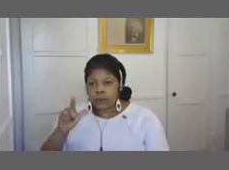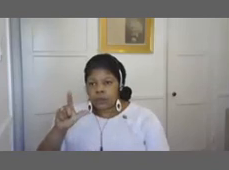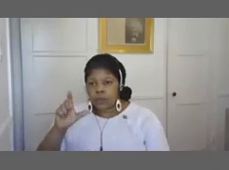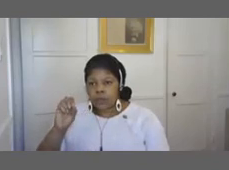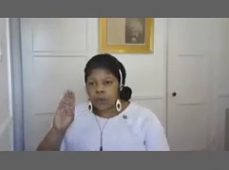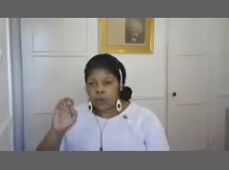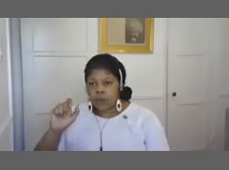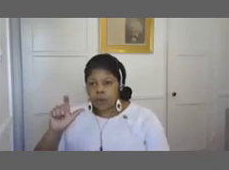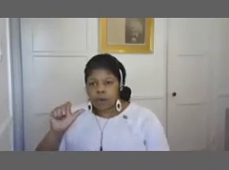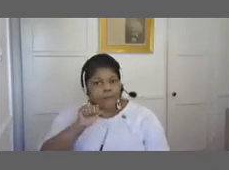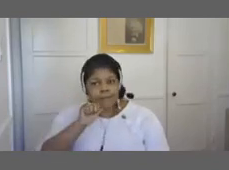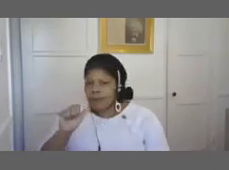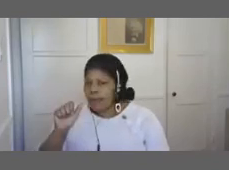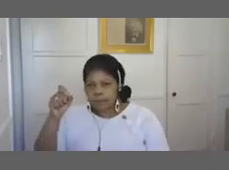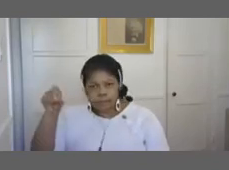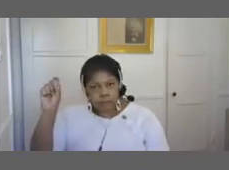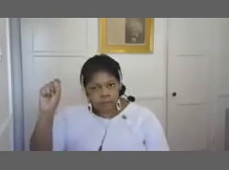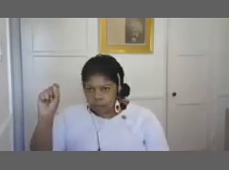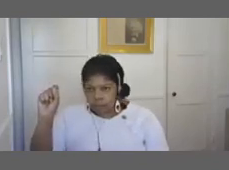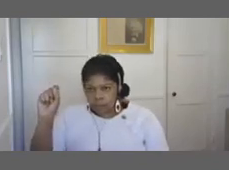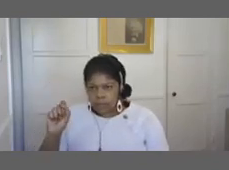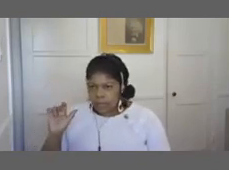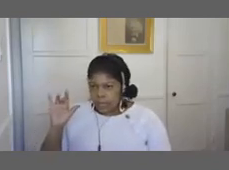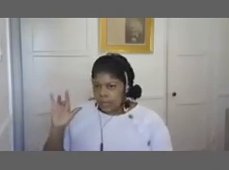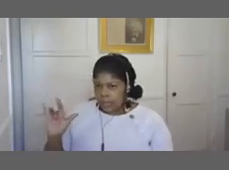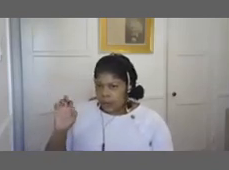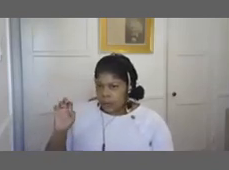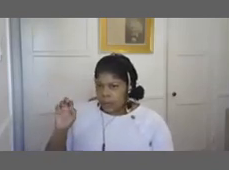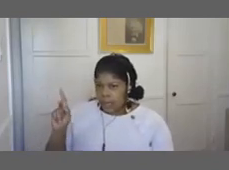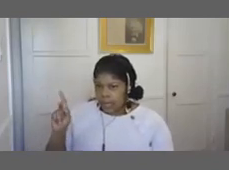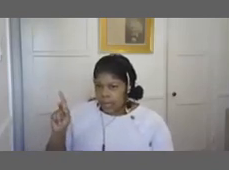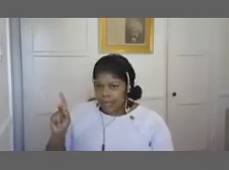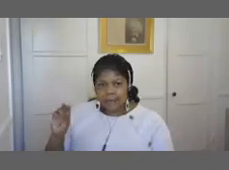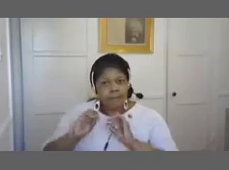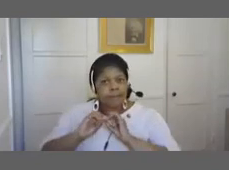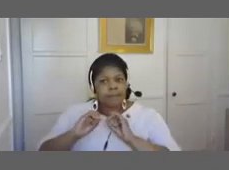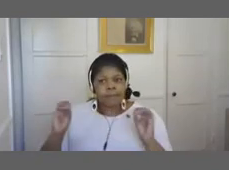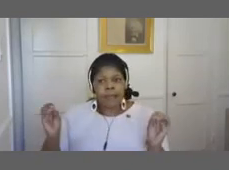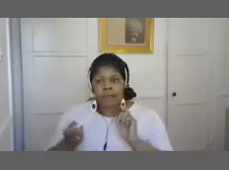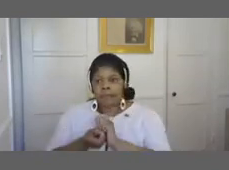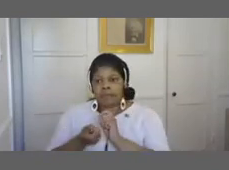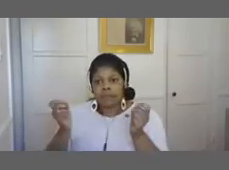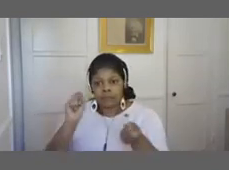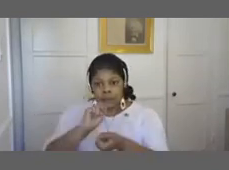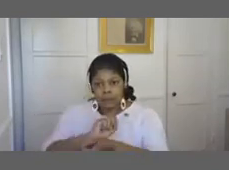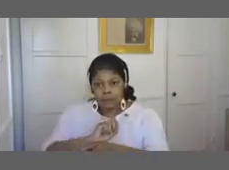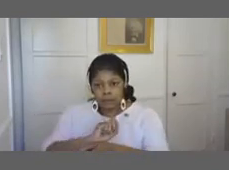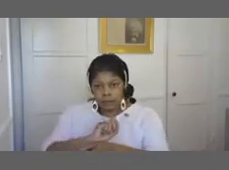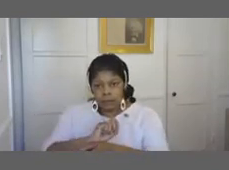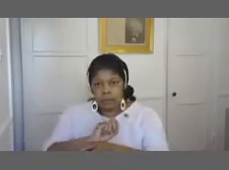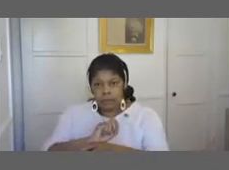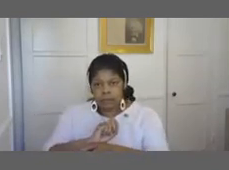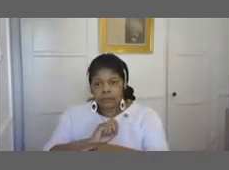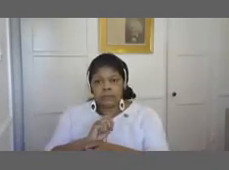click OK. Nothing changes because that it doesn't change this color that I originally used. But